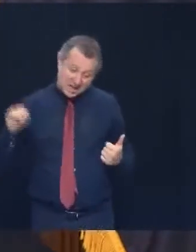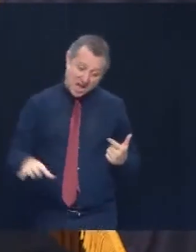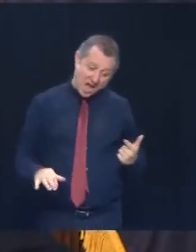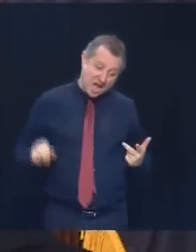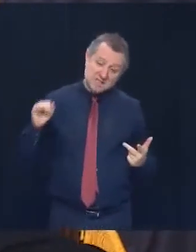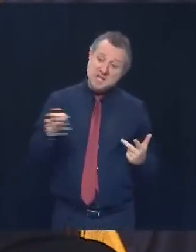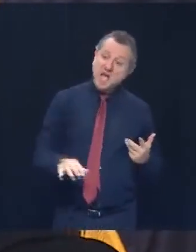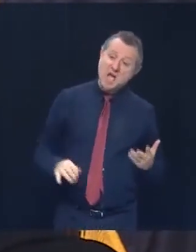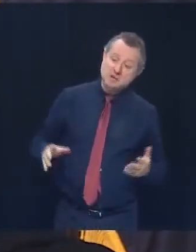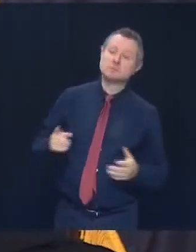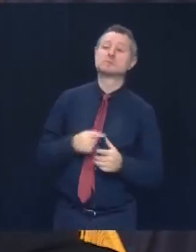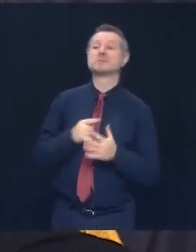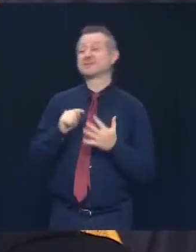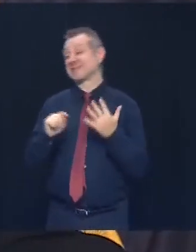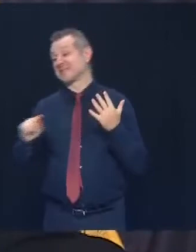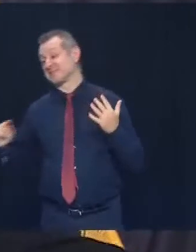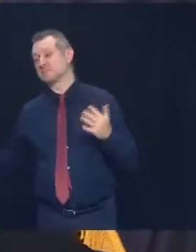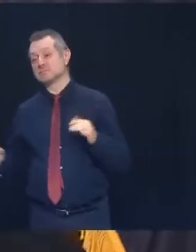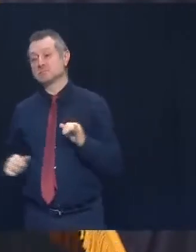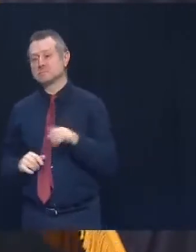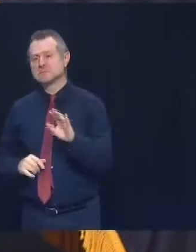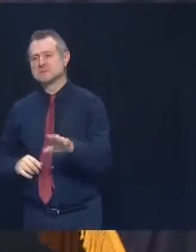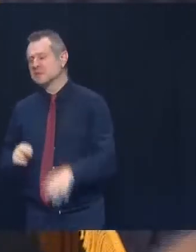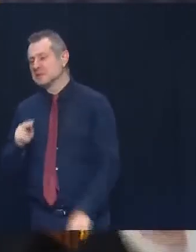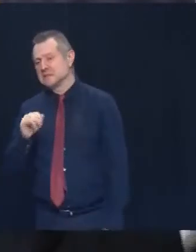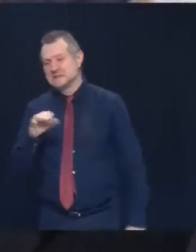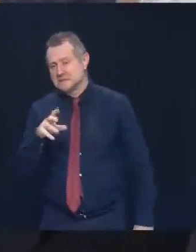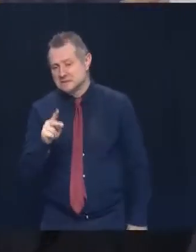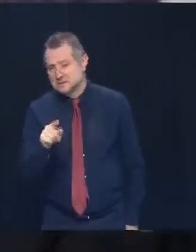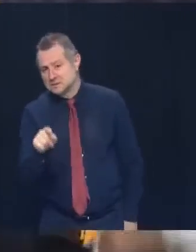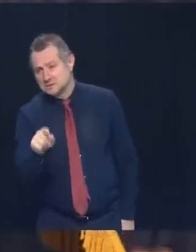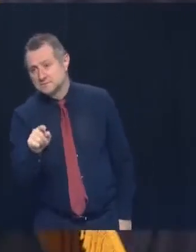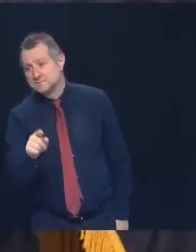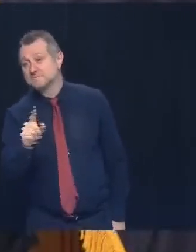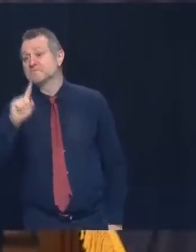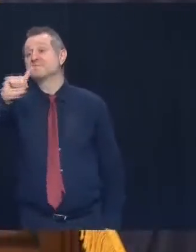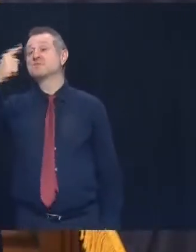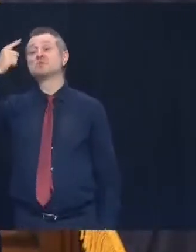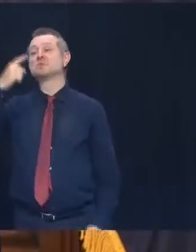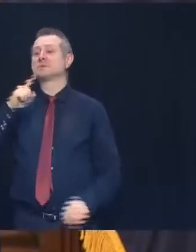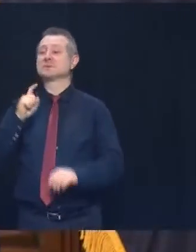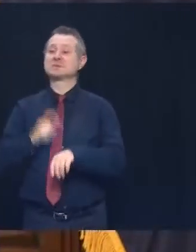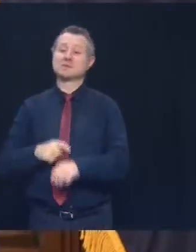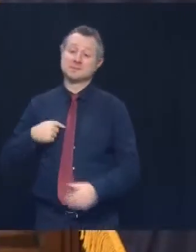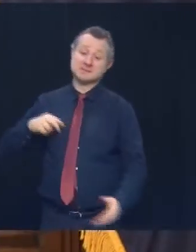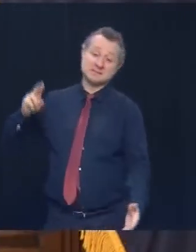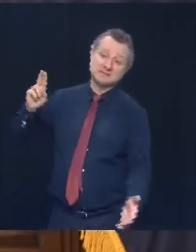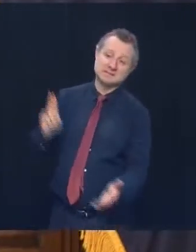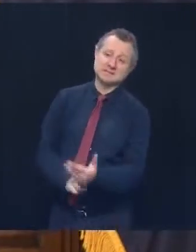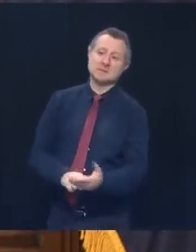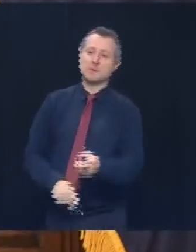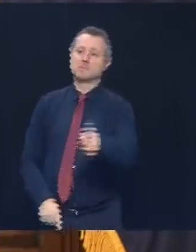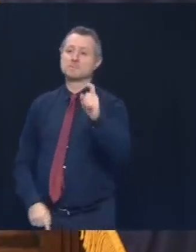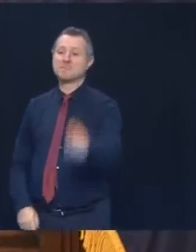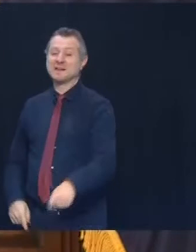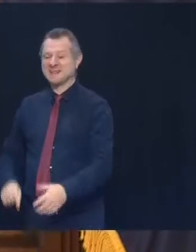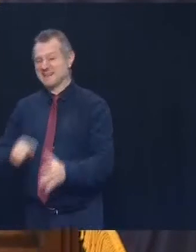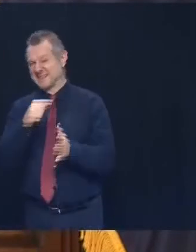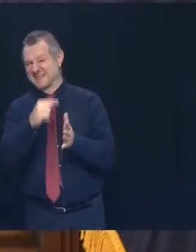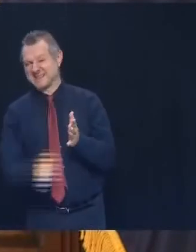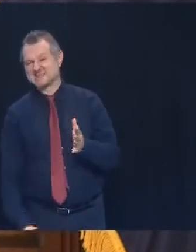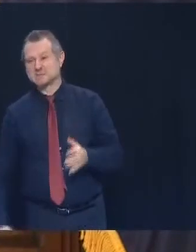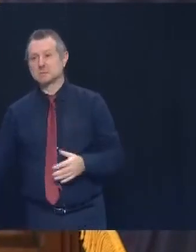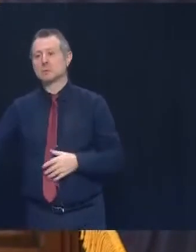because the first time, Nick, I signed an order that said, do this, and they